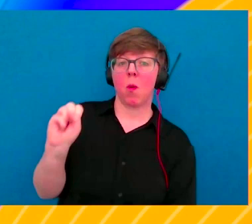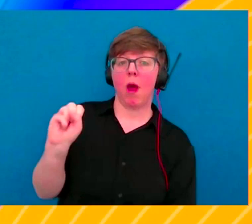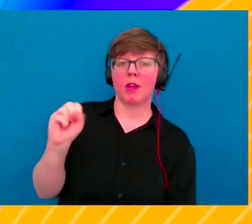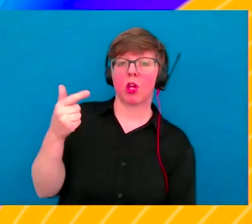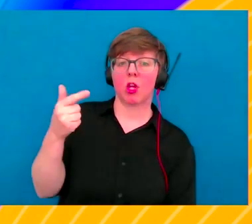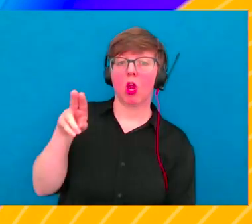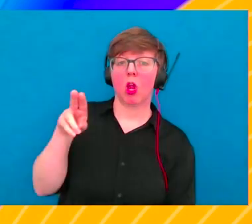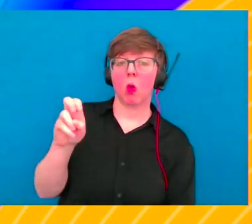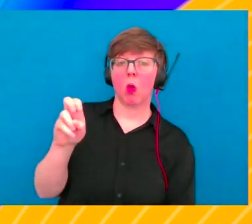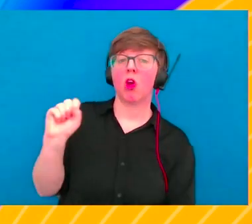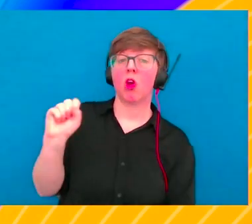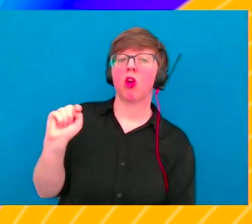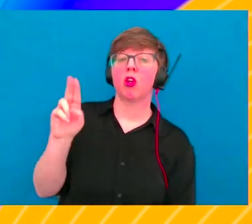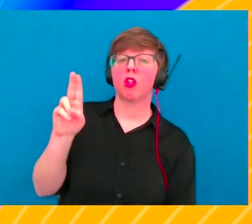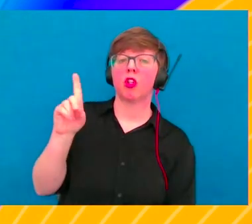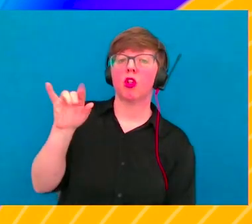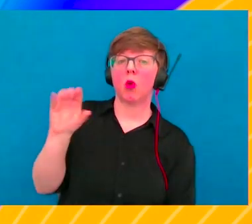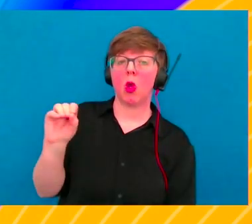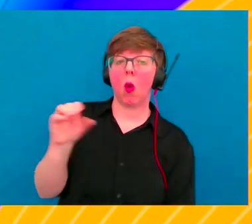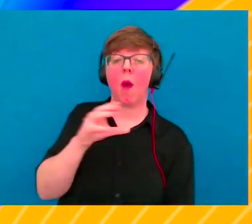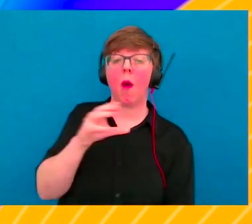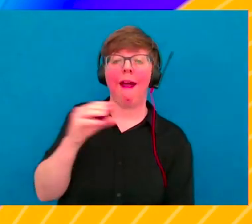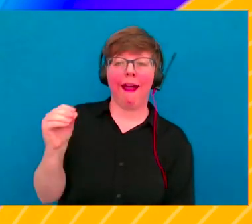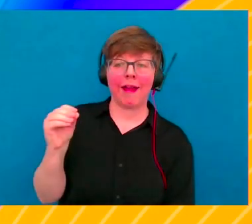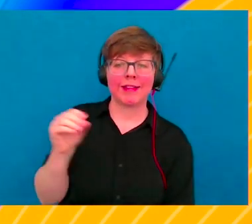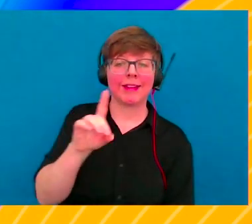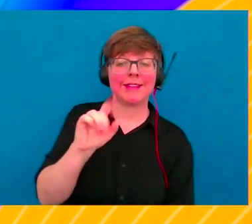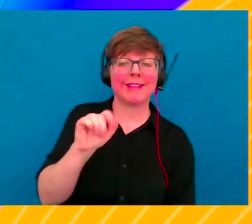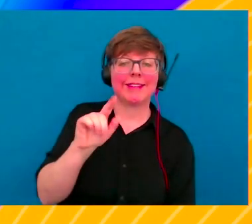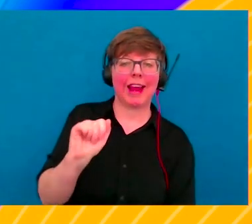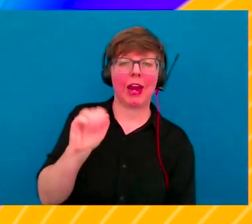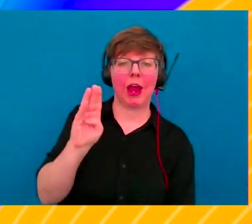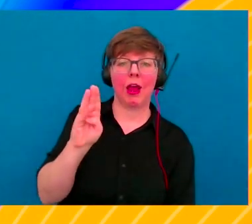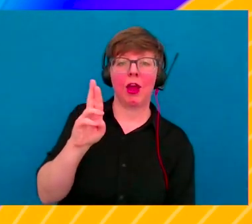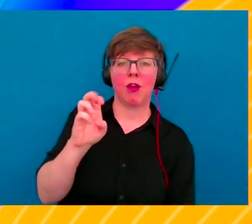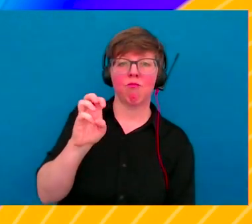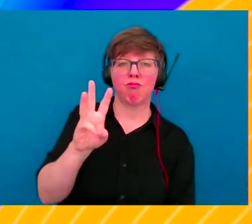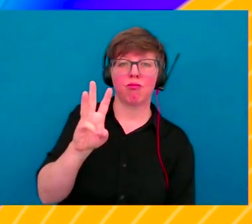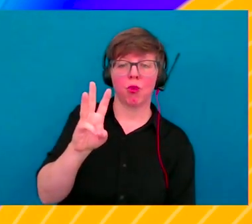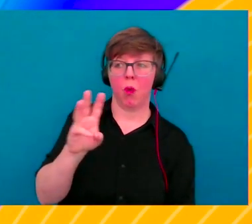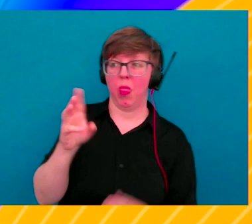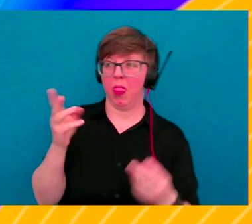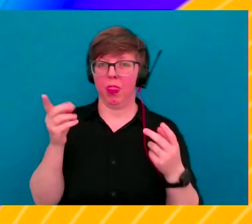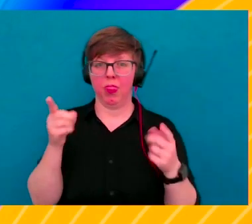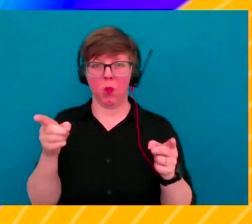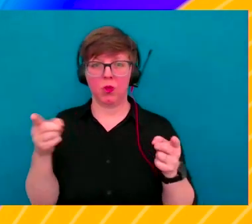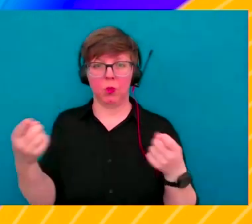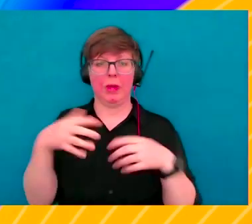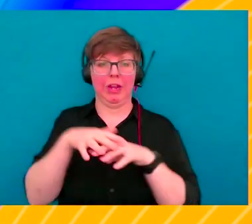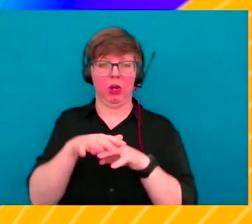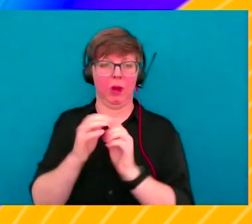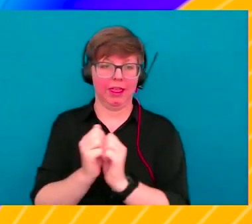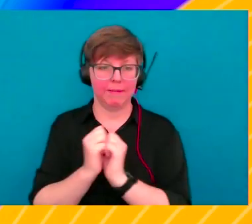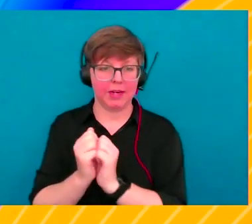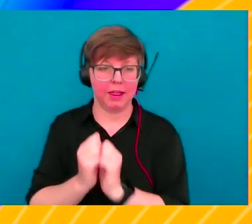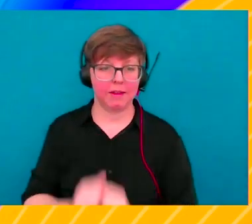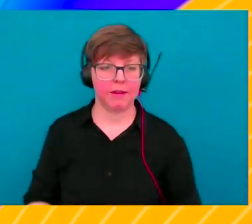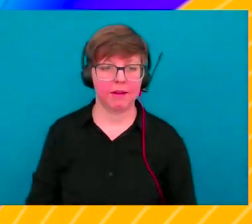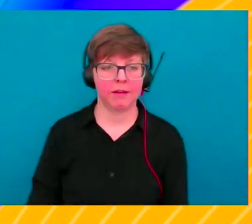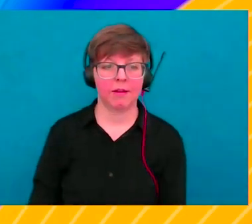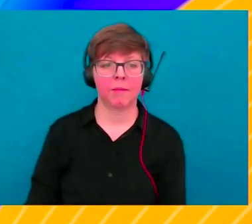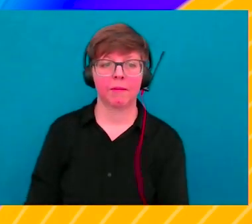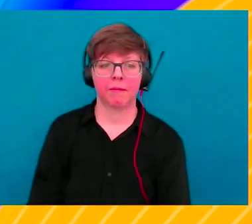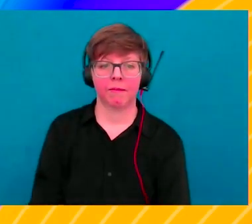Glue DataBrew, integrating those two together. You want to tell us a little bit about that before we get going? Yeah,